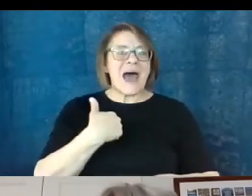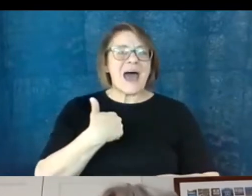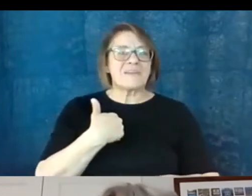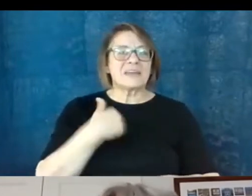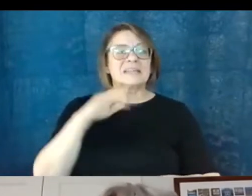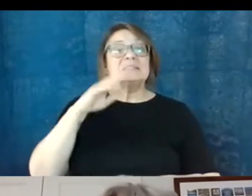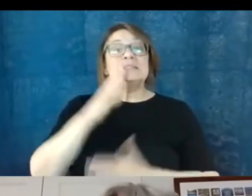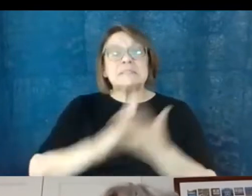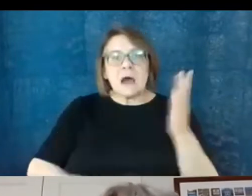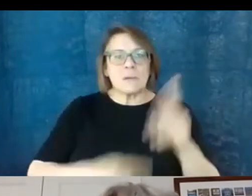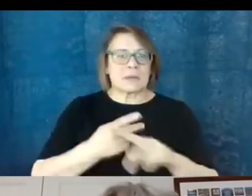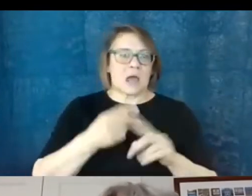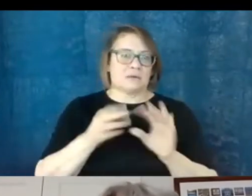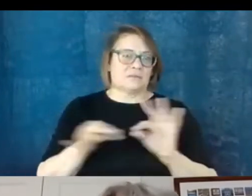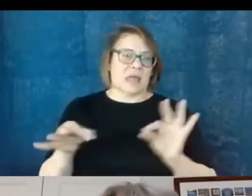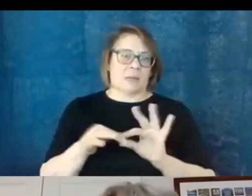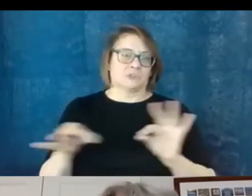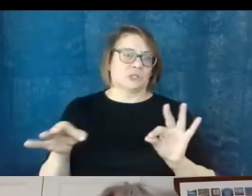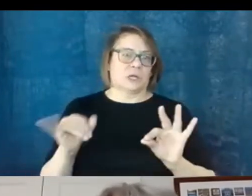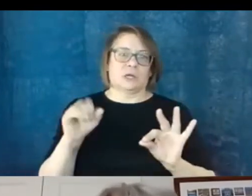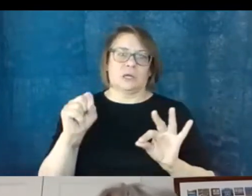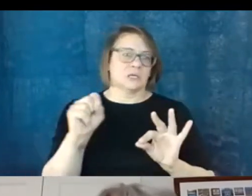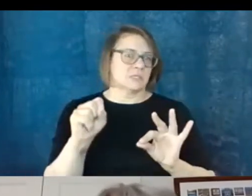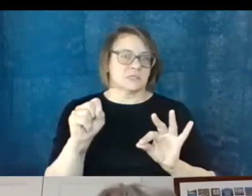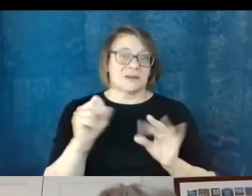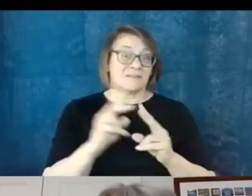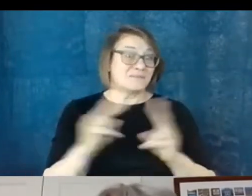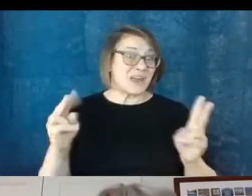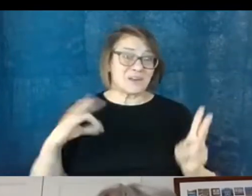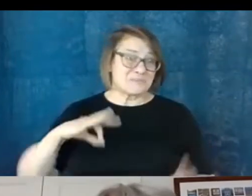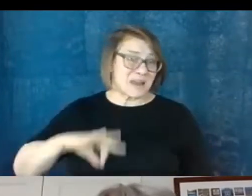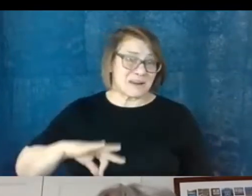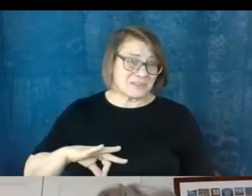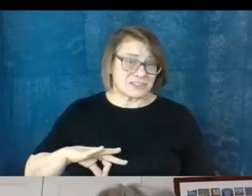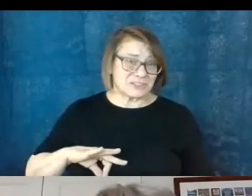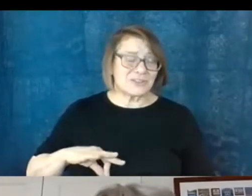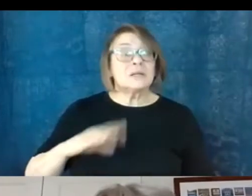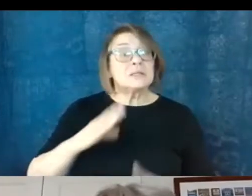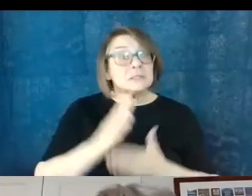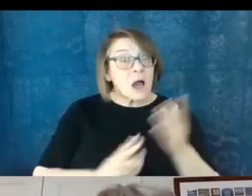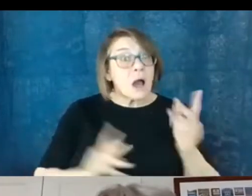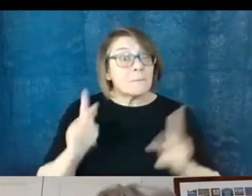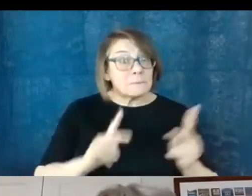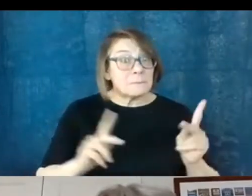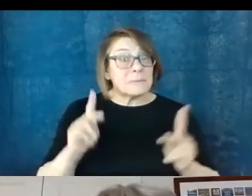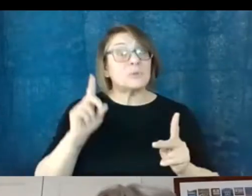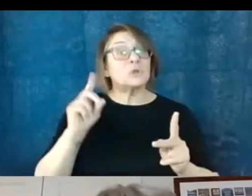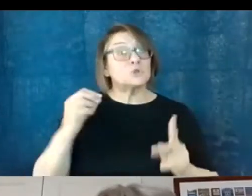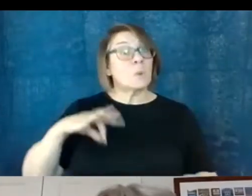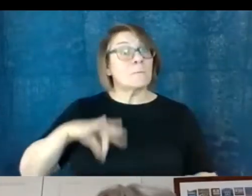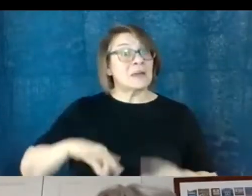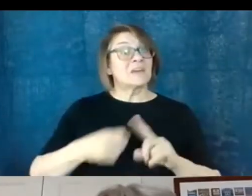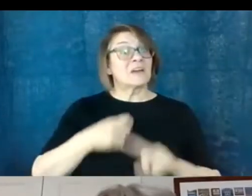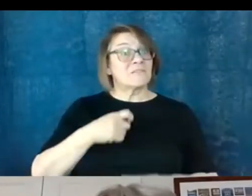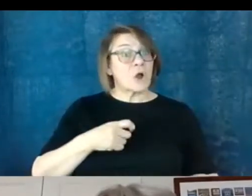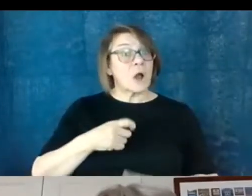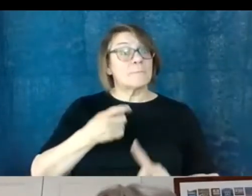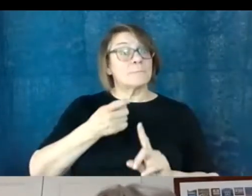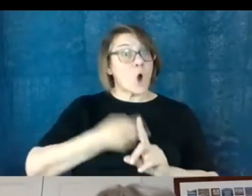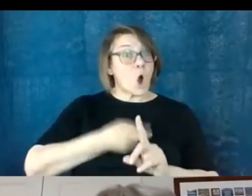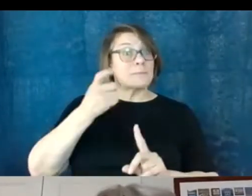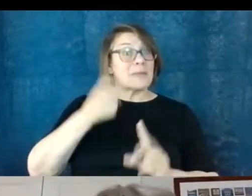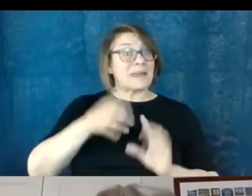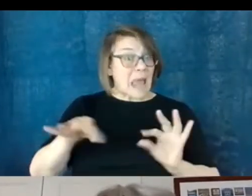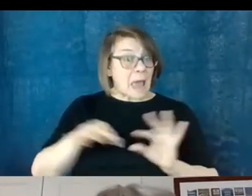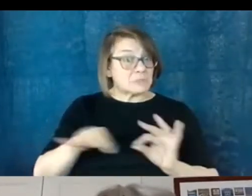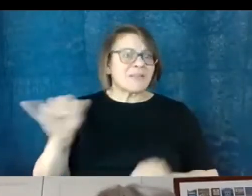captioning is very beneficial. Some people do benefit from automated captioning, like for